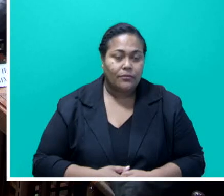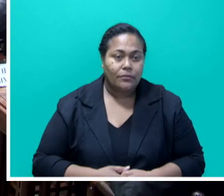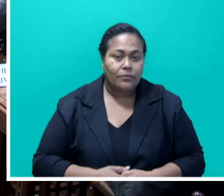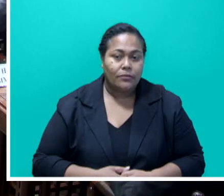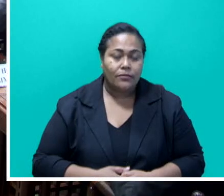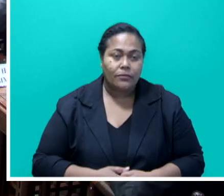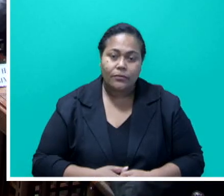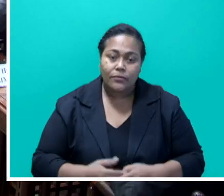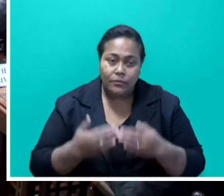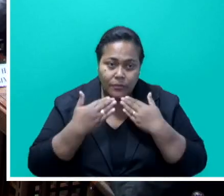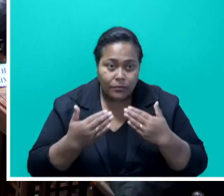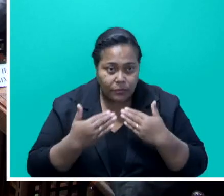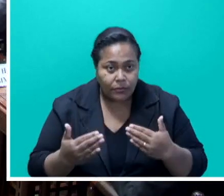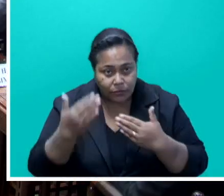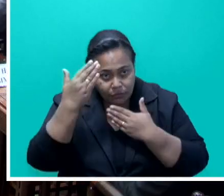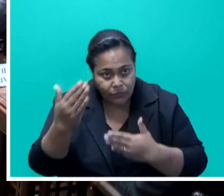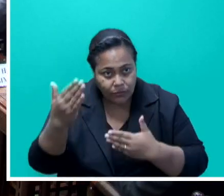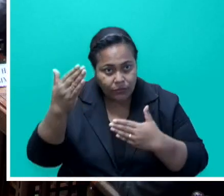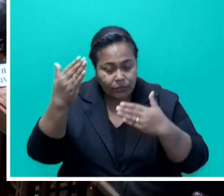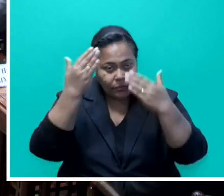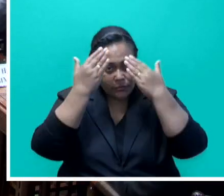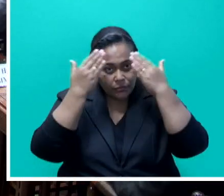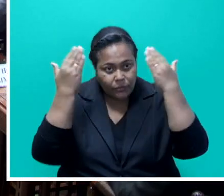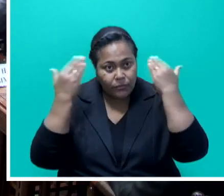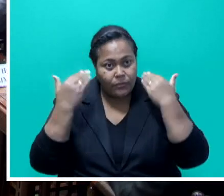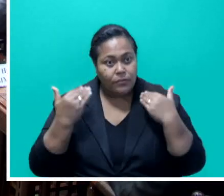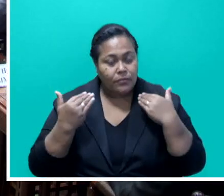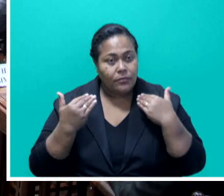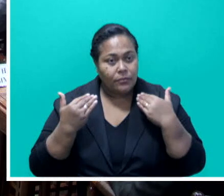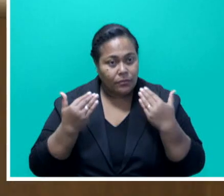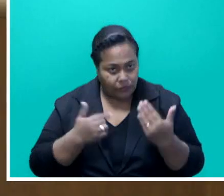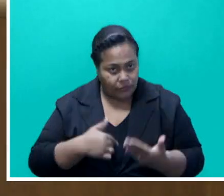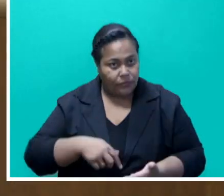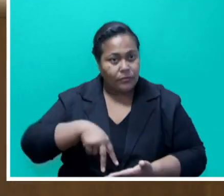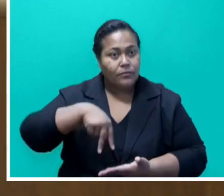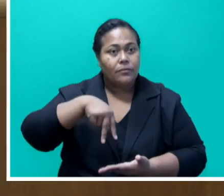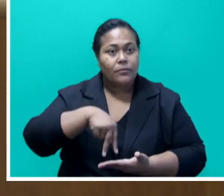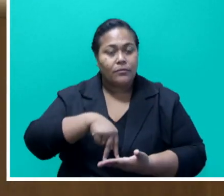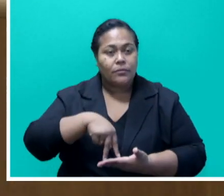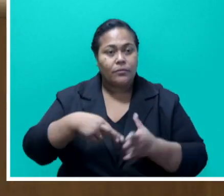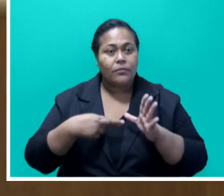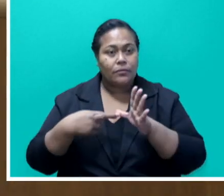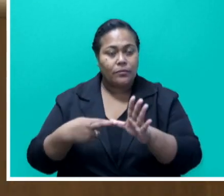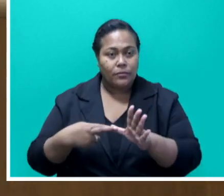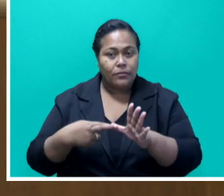Thank you, Honorable Speaker. Honorable Speaker, I rise in reply to Honorable VM Pillai's question.